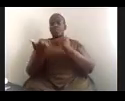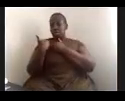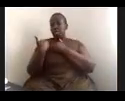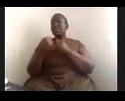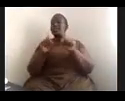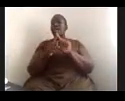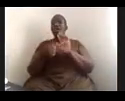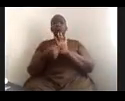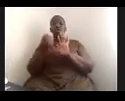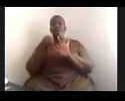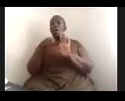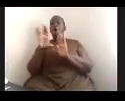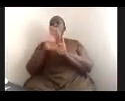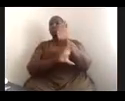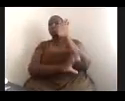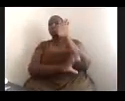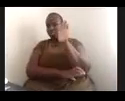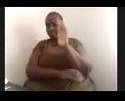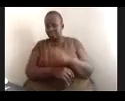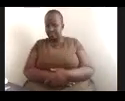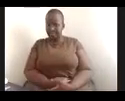our Constitution.